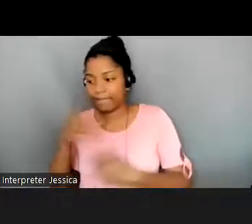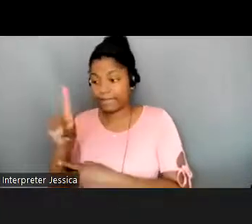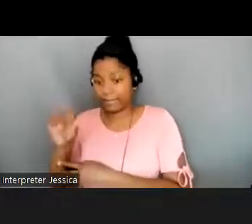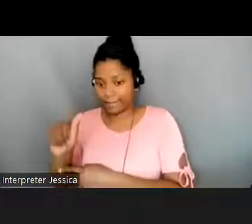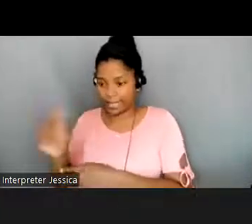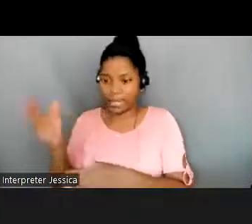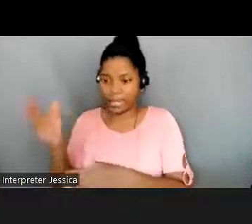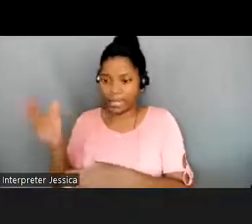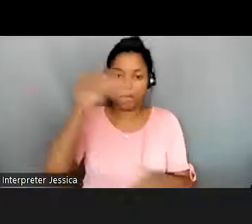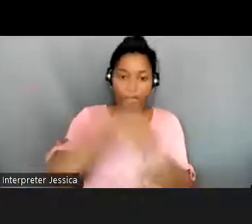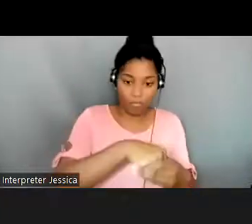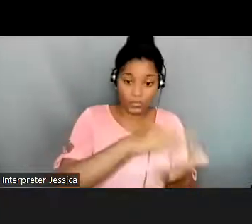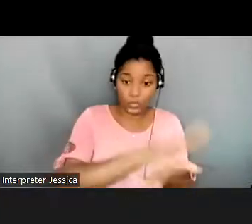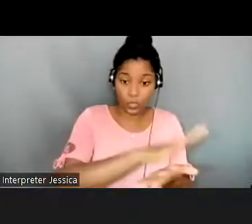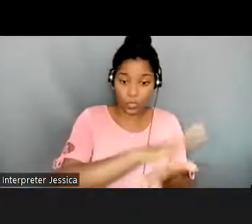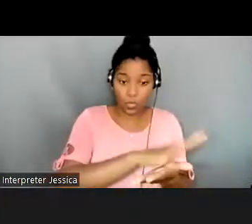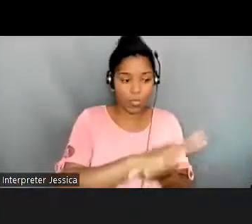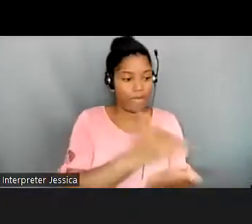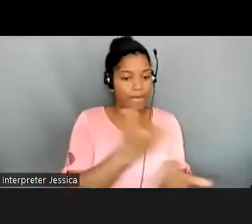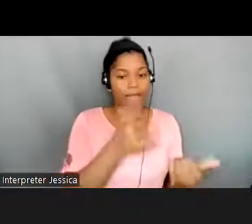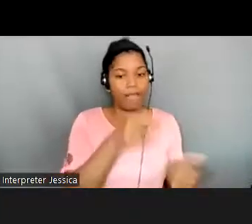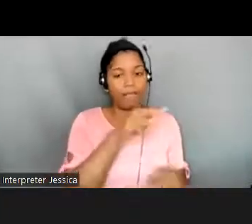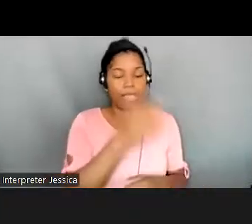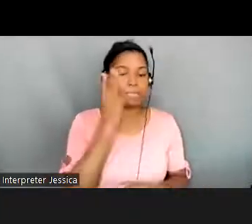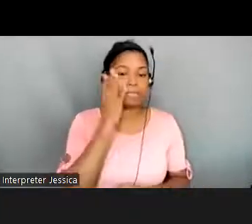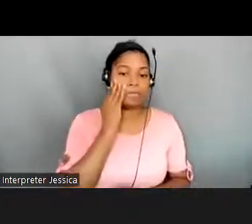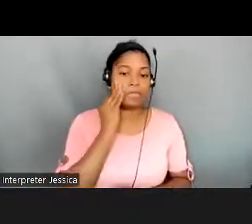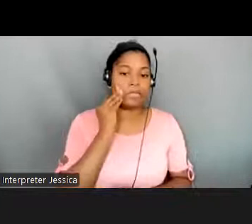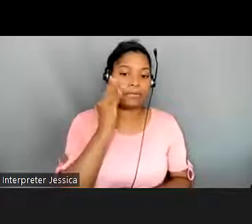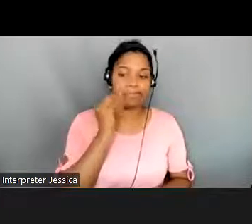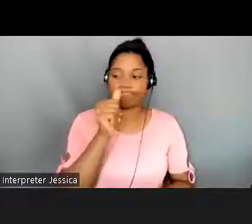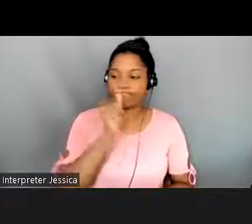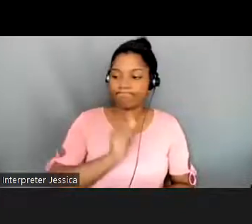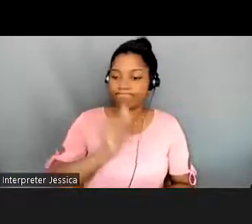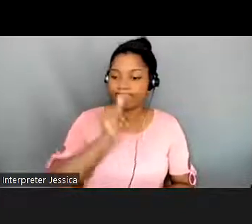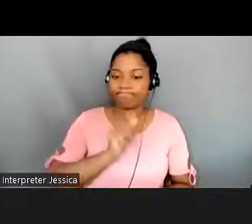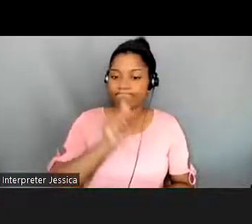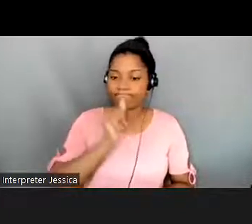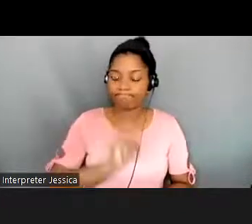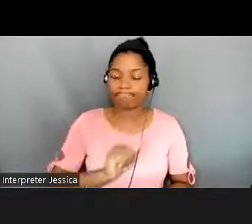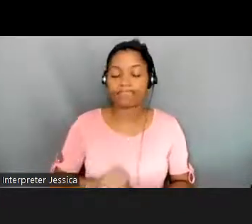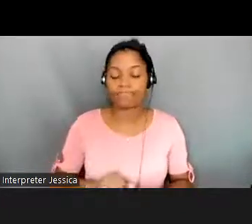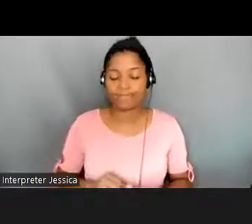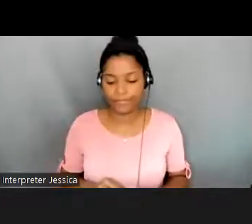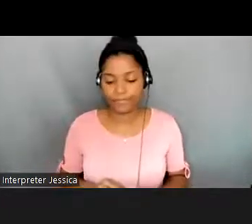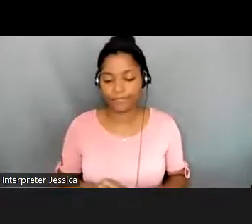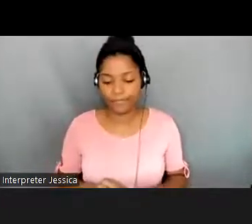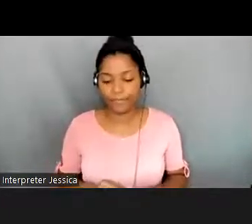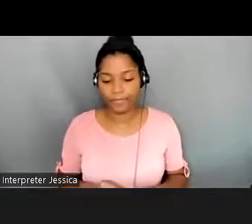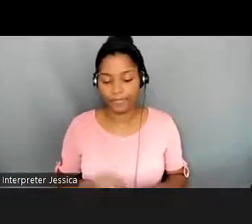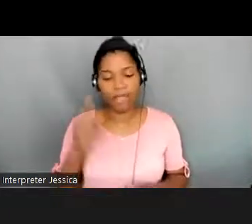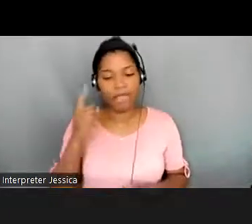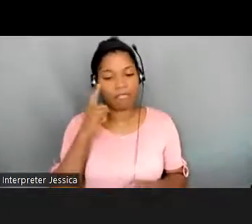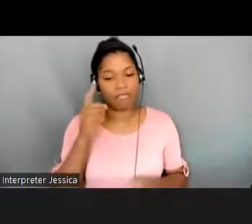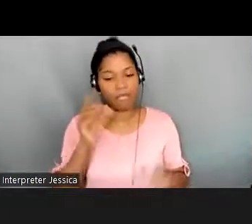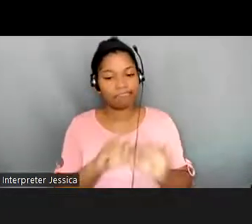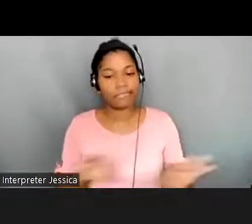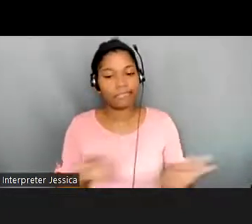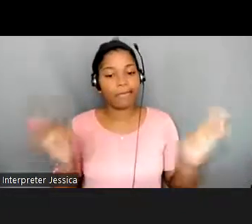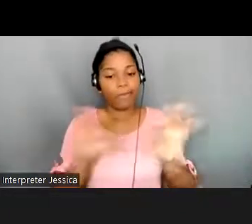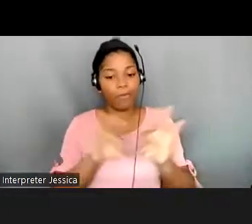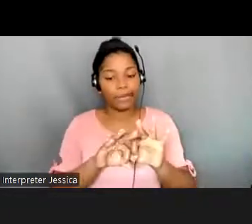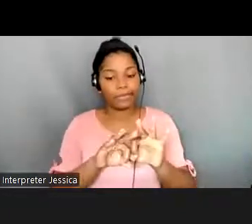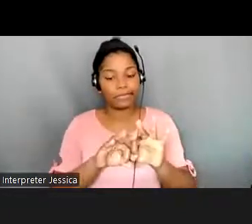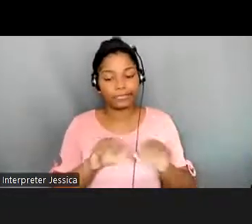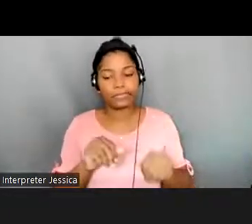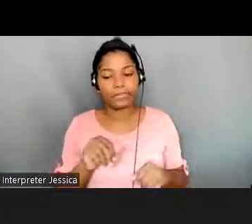like they have had a purpose in their life and they continue to have a purpose. And I think what's really important to those of us in the aging field is